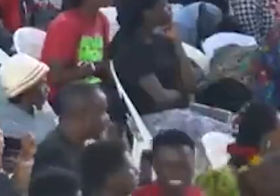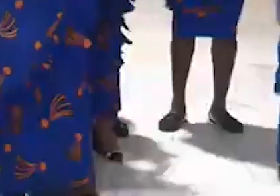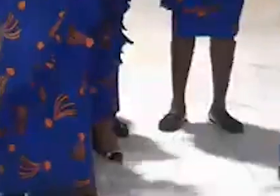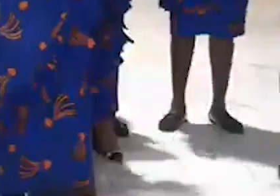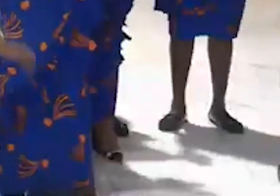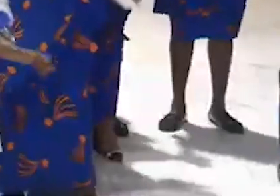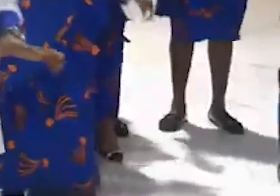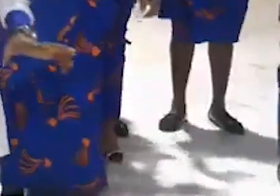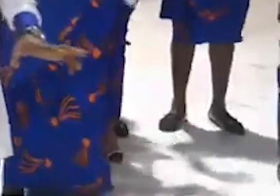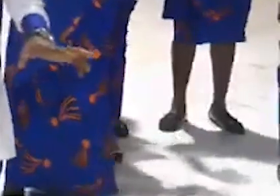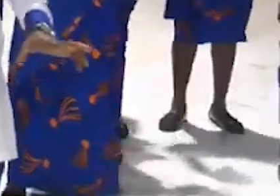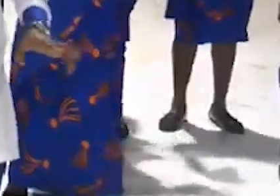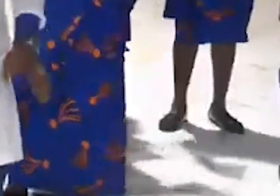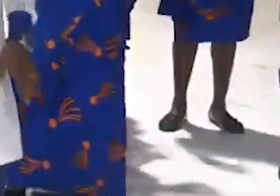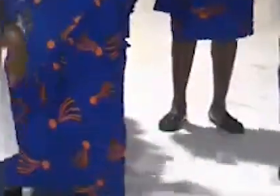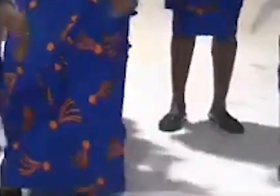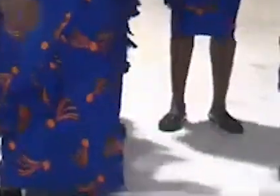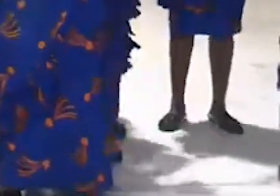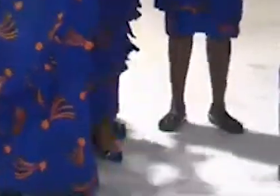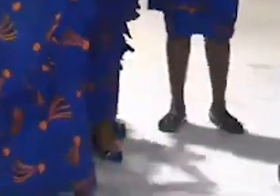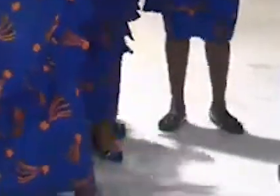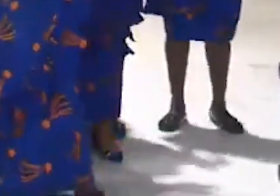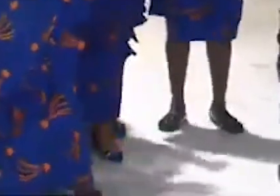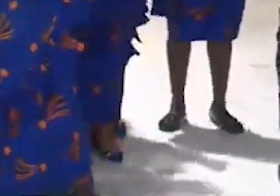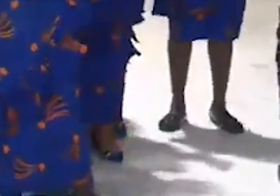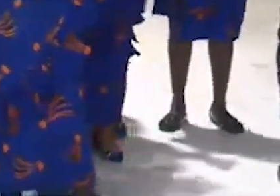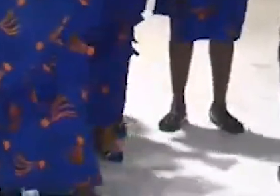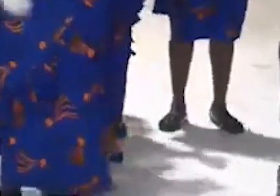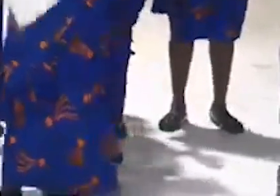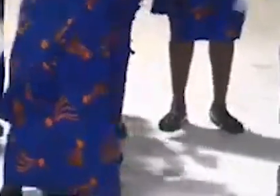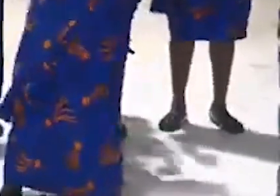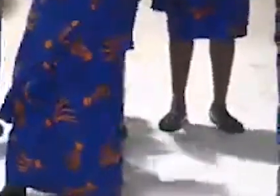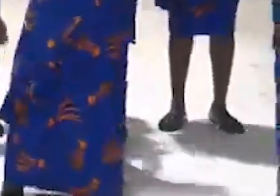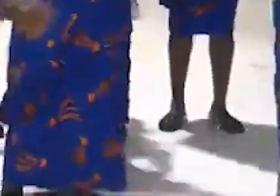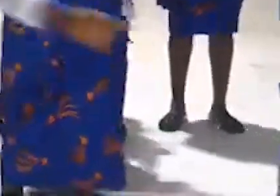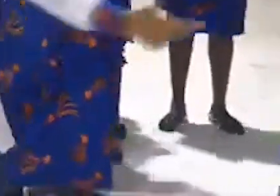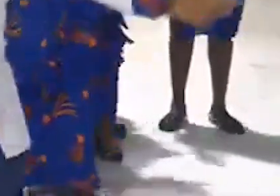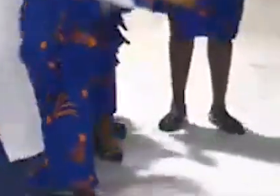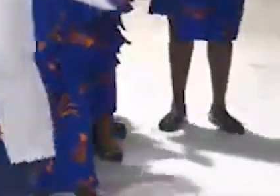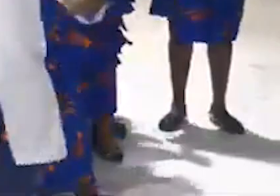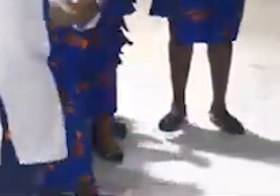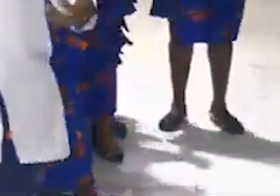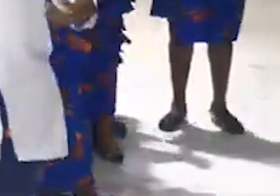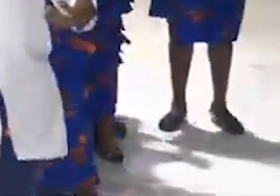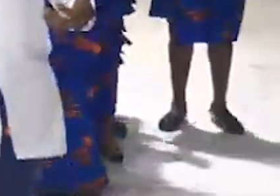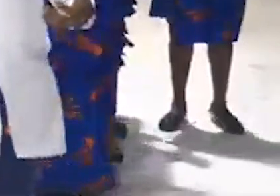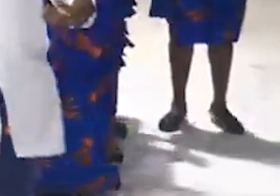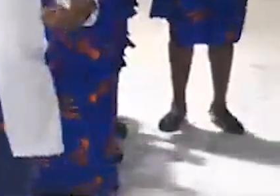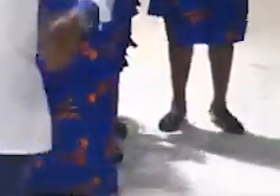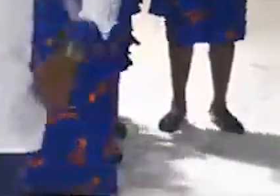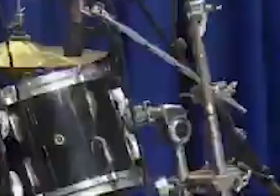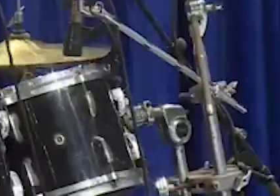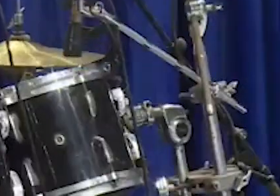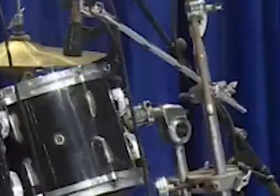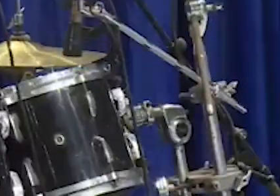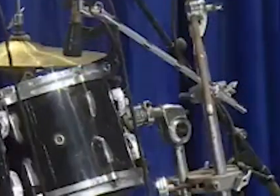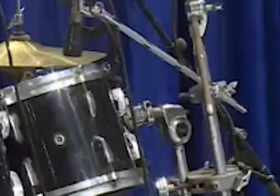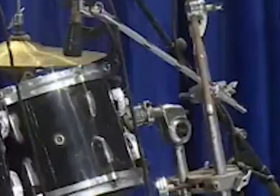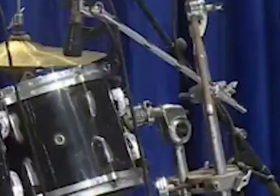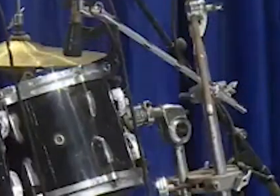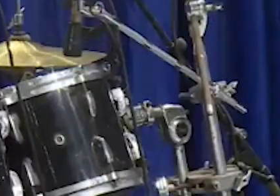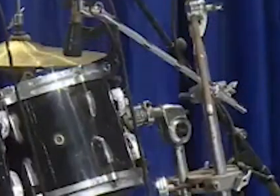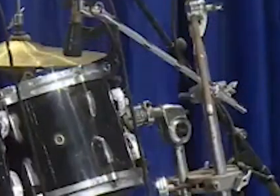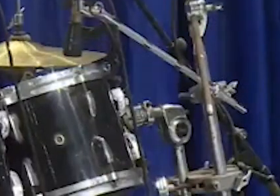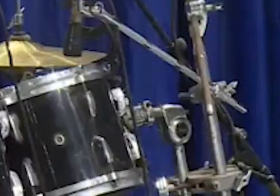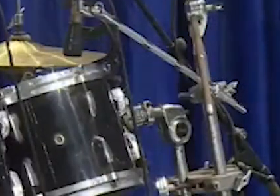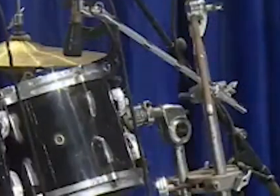clothes, just because of me, in the jeba si se jeleje, in the kuiha si se kunebu, in the